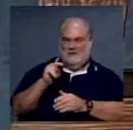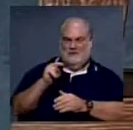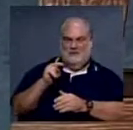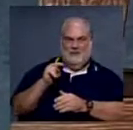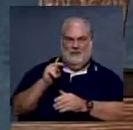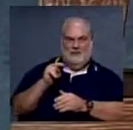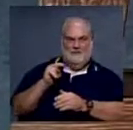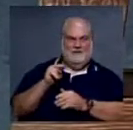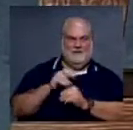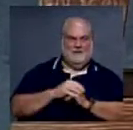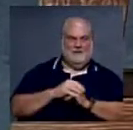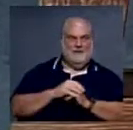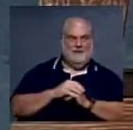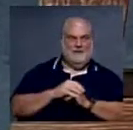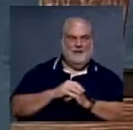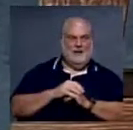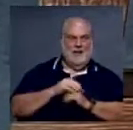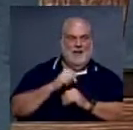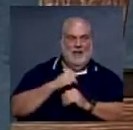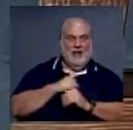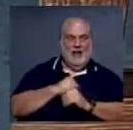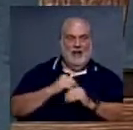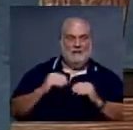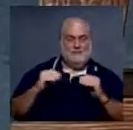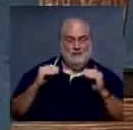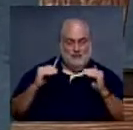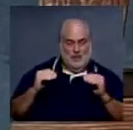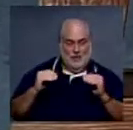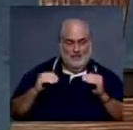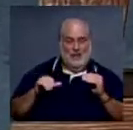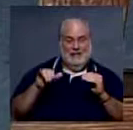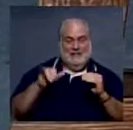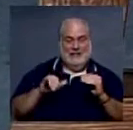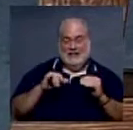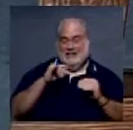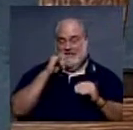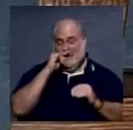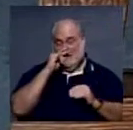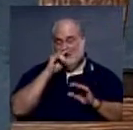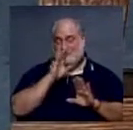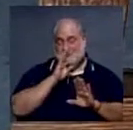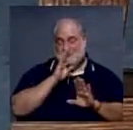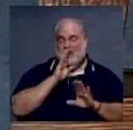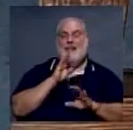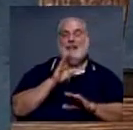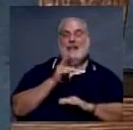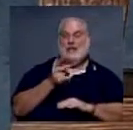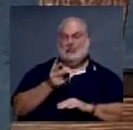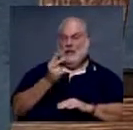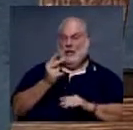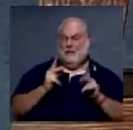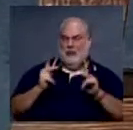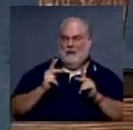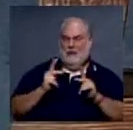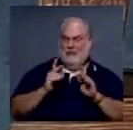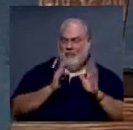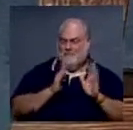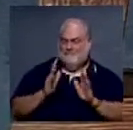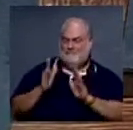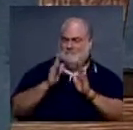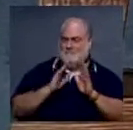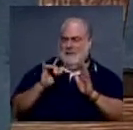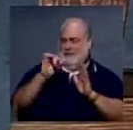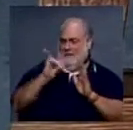But I've talked before, these kids, I say kids, these two people that have put this kind of a